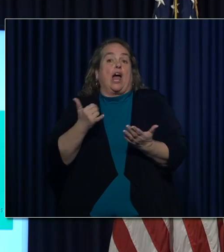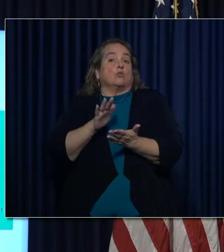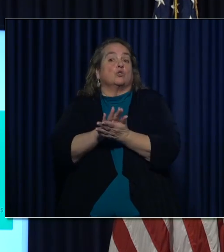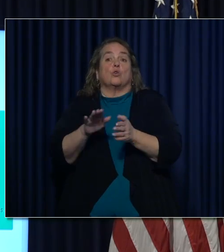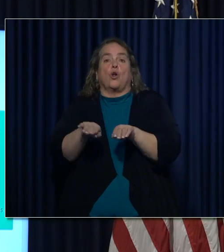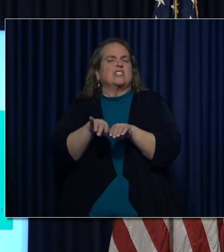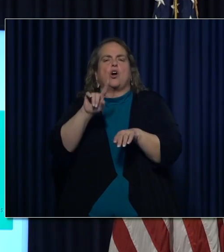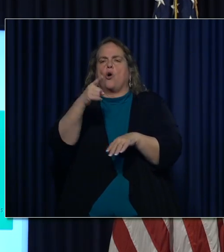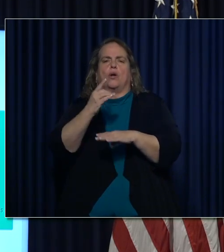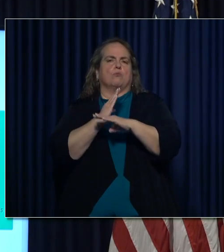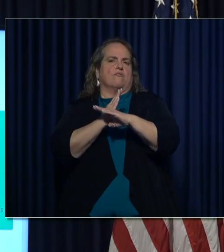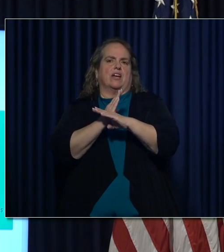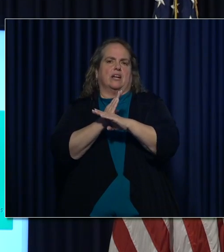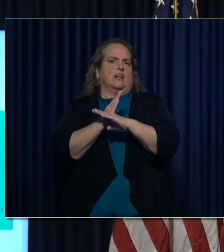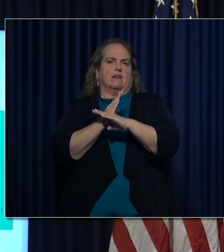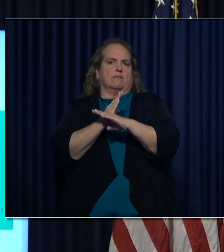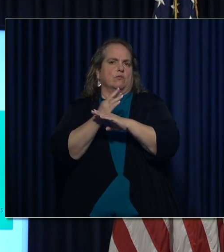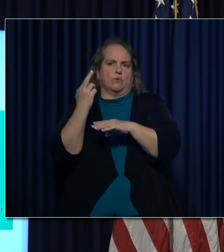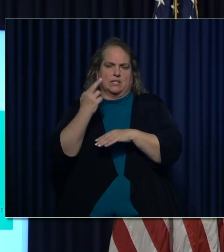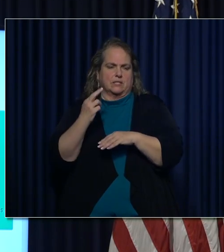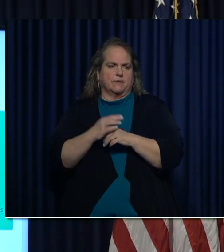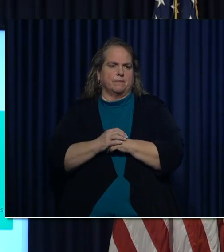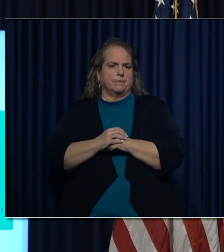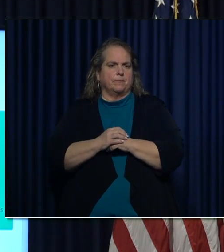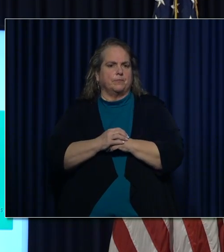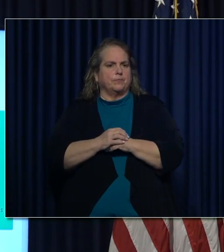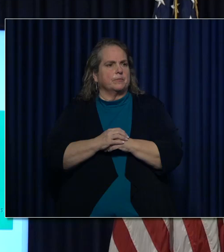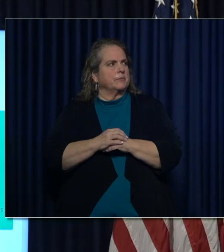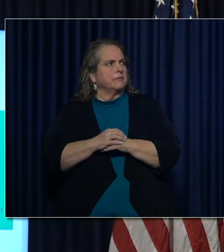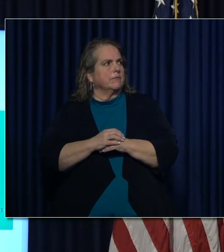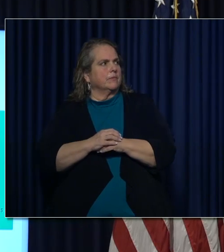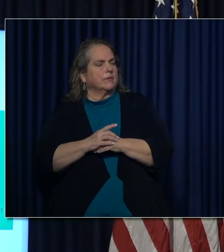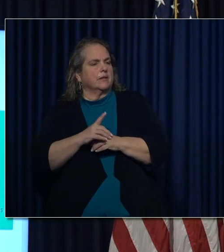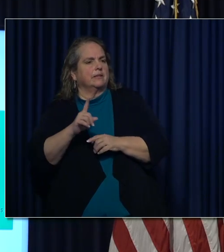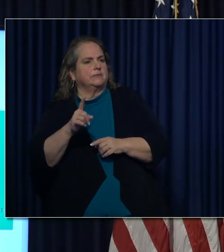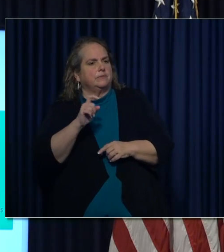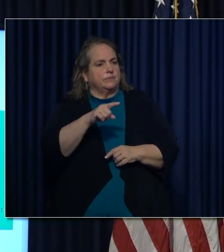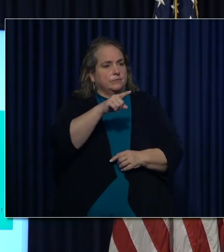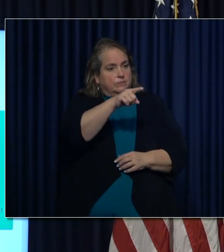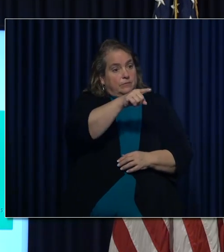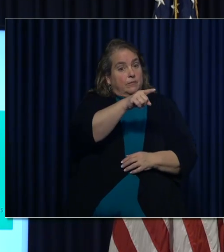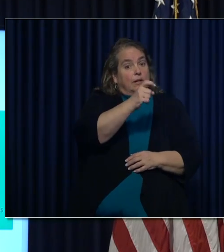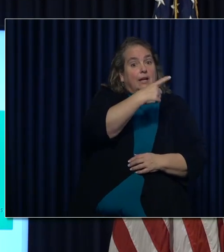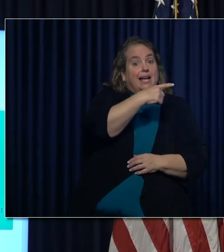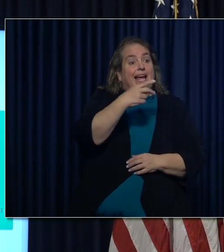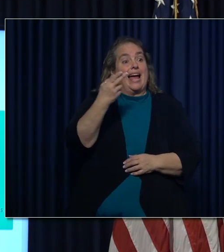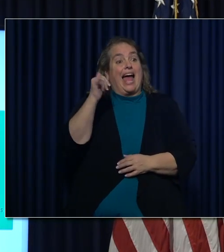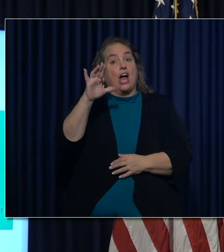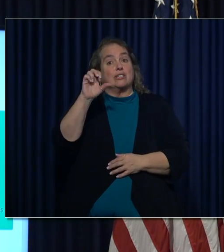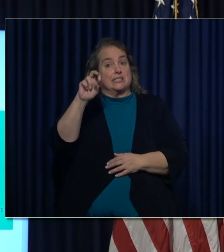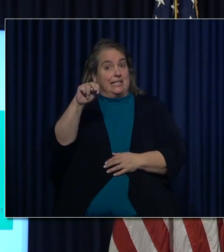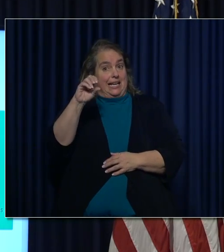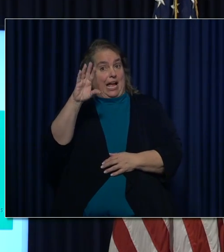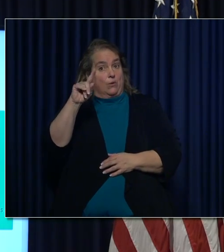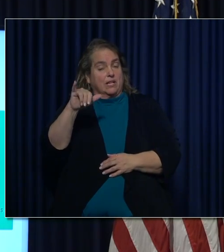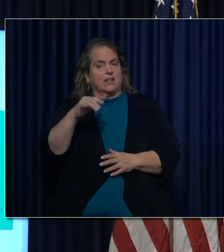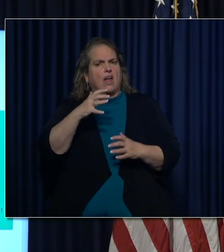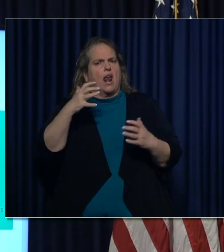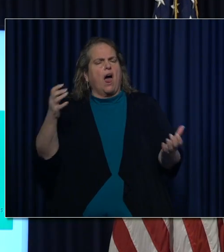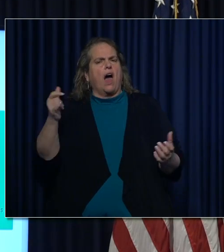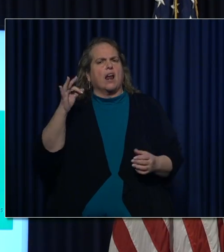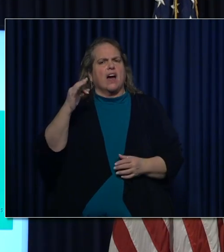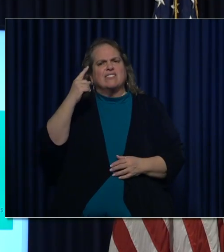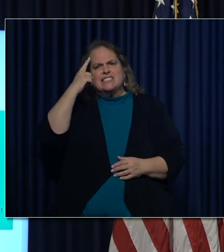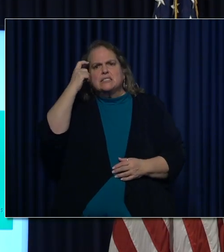point. Governor. Given that we do have a case in Tom, let me answer this one, and I'll come. In Harrison County, there's a lot of